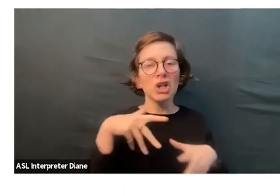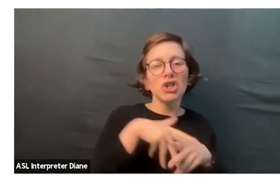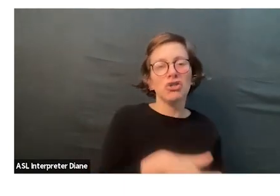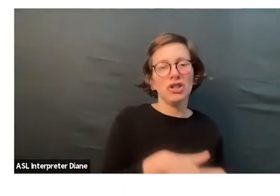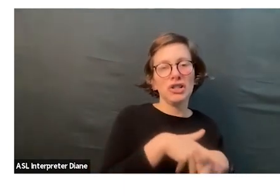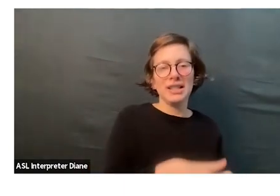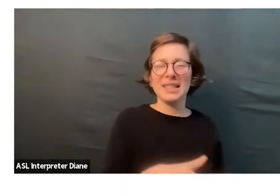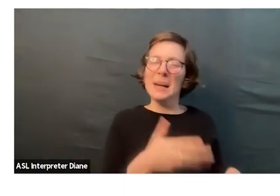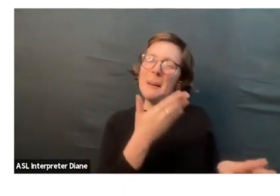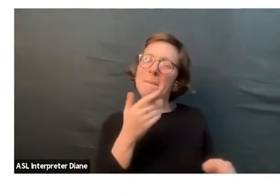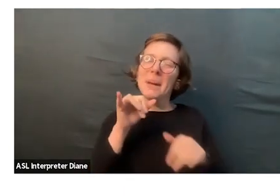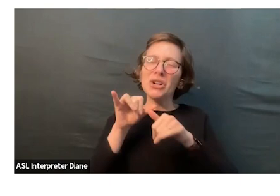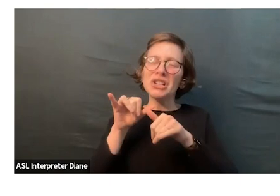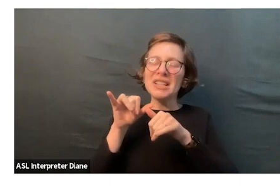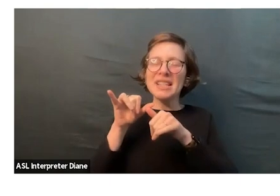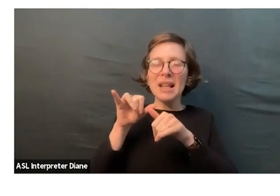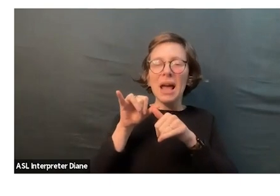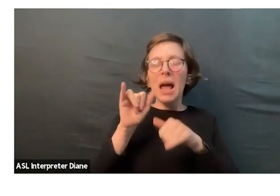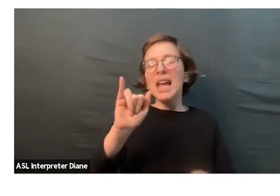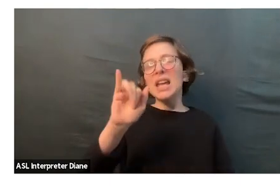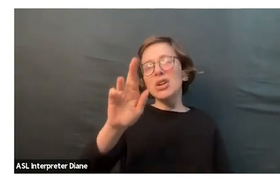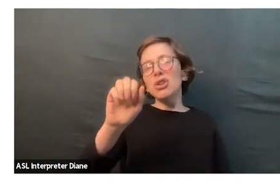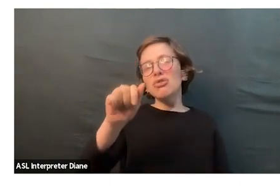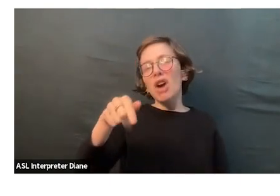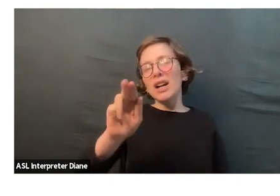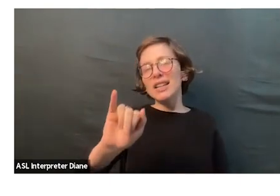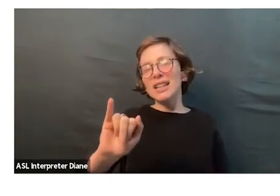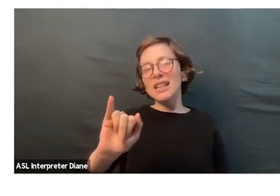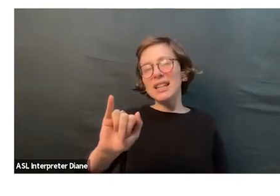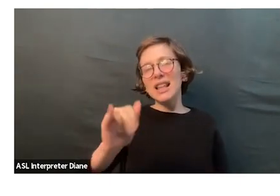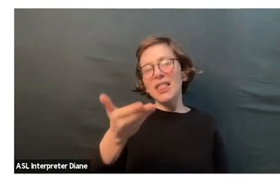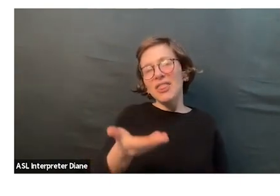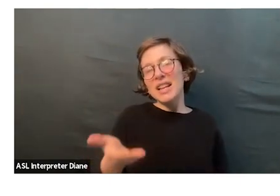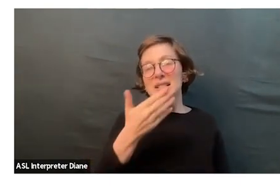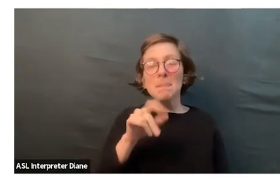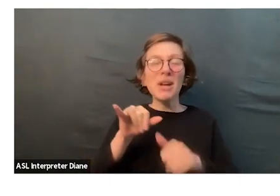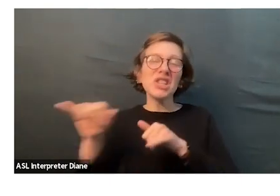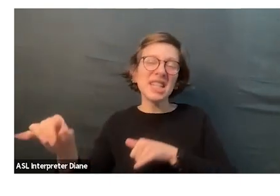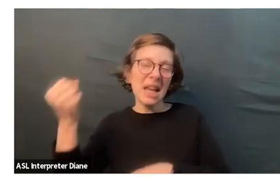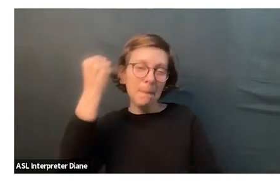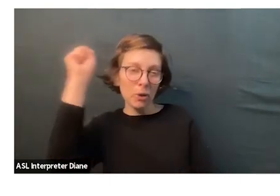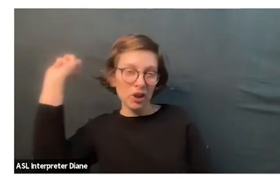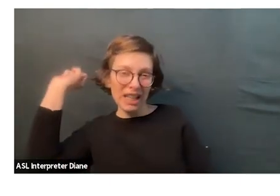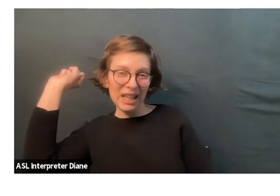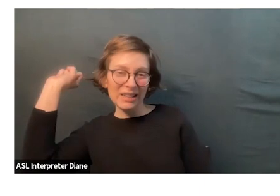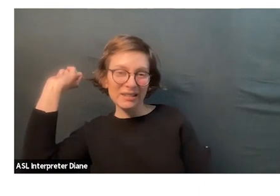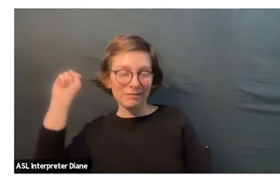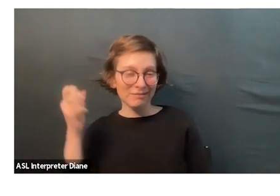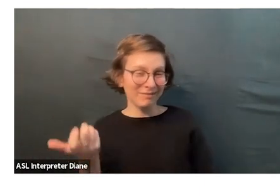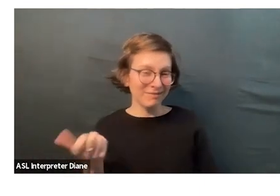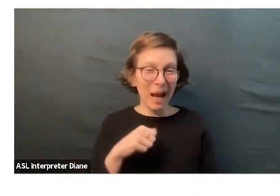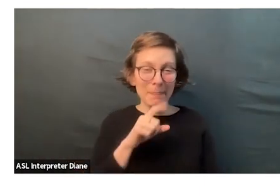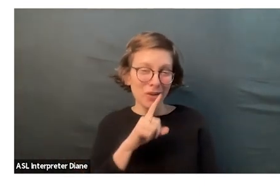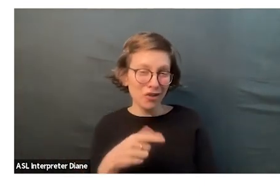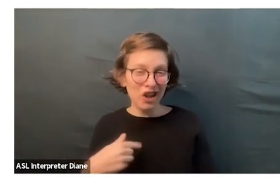use this argument. But never is the question asked, how did those communities get to that point of failed